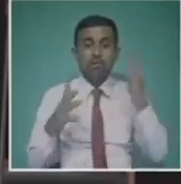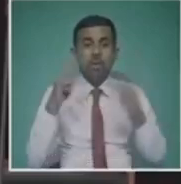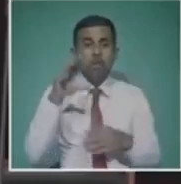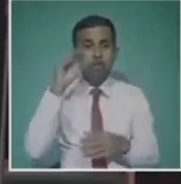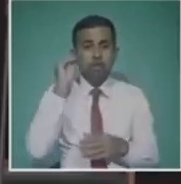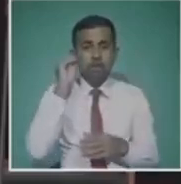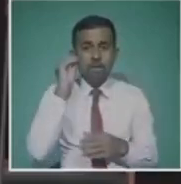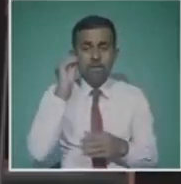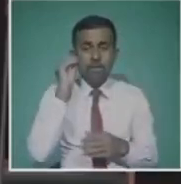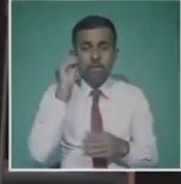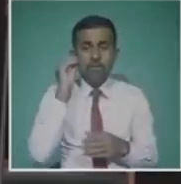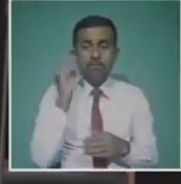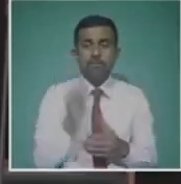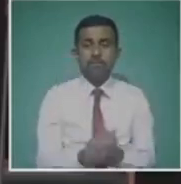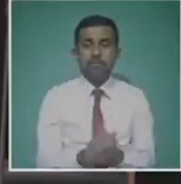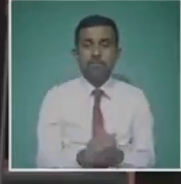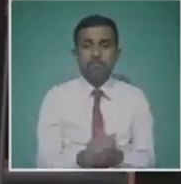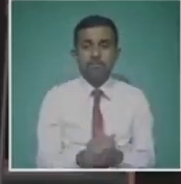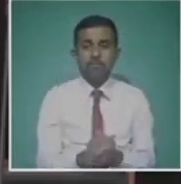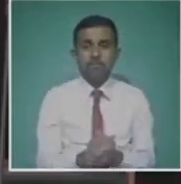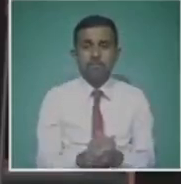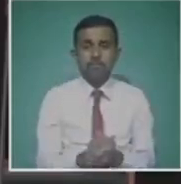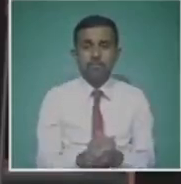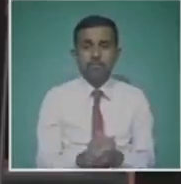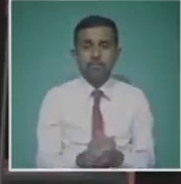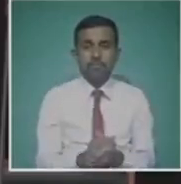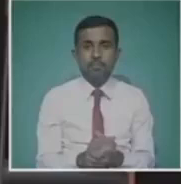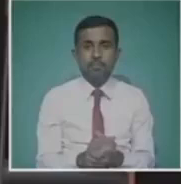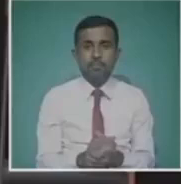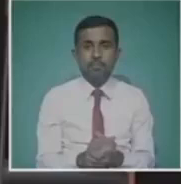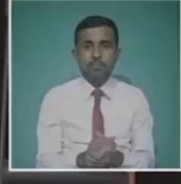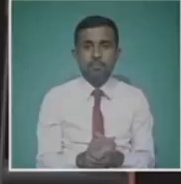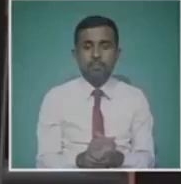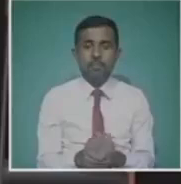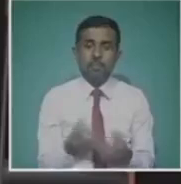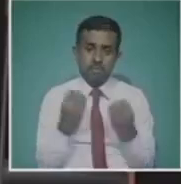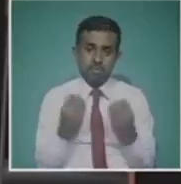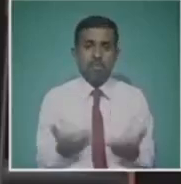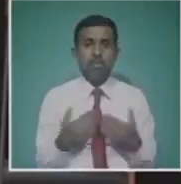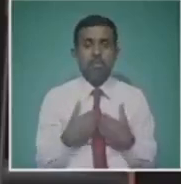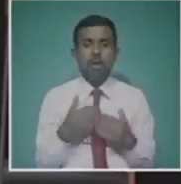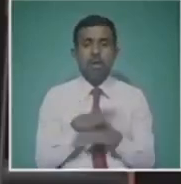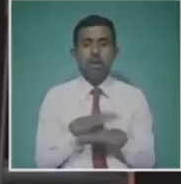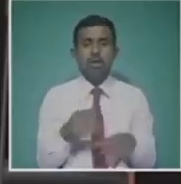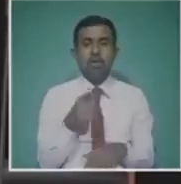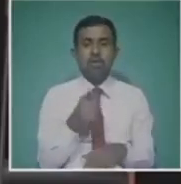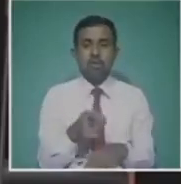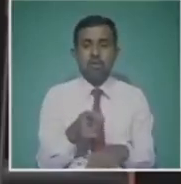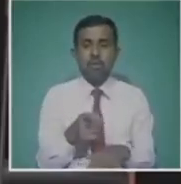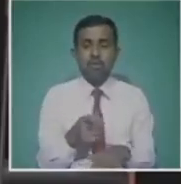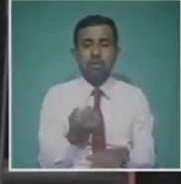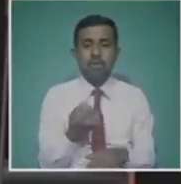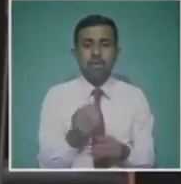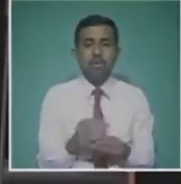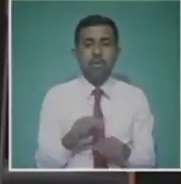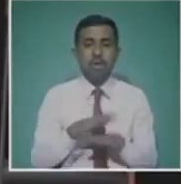universal access. Metana velati ennet, amangita ne hari me aparadha kapikaran me sissa sishavan. Api mudal